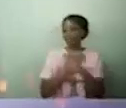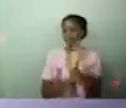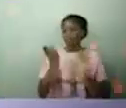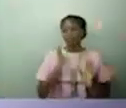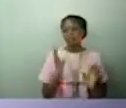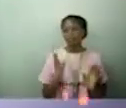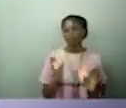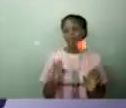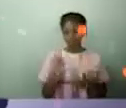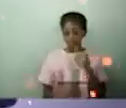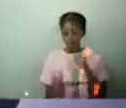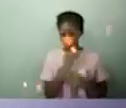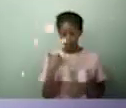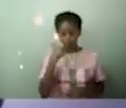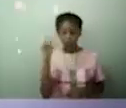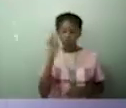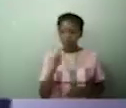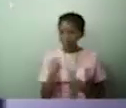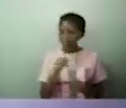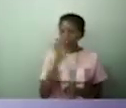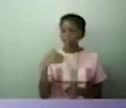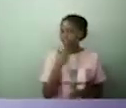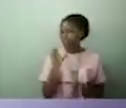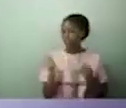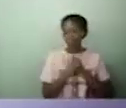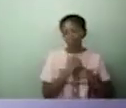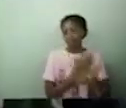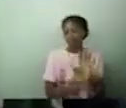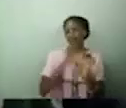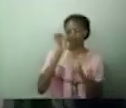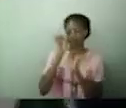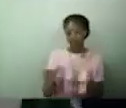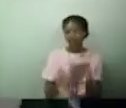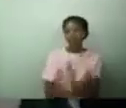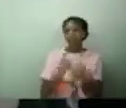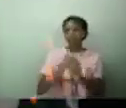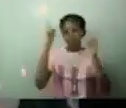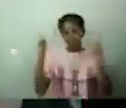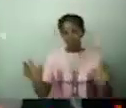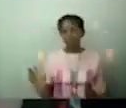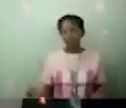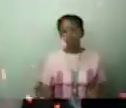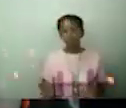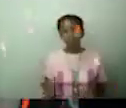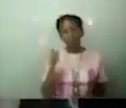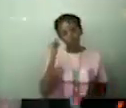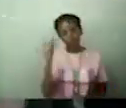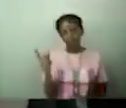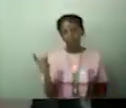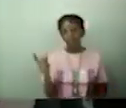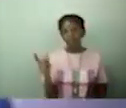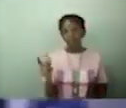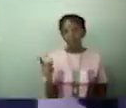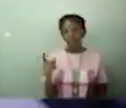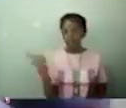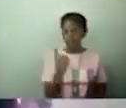yeah. Oh, so you, all you want is so that we know, yeah. We know the yeah already. Don't go and wear it. You